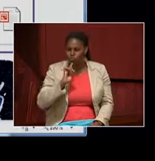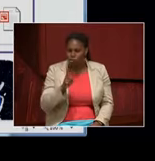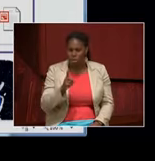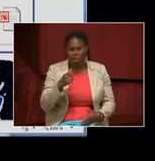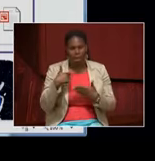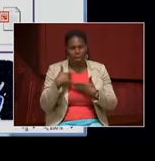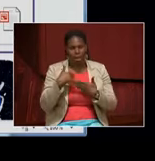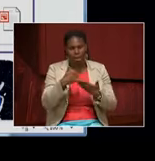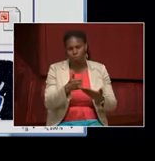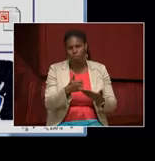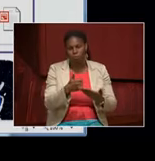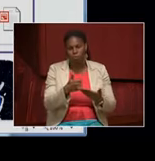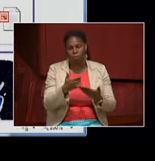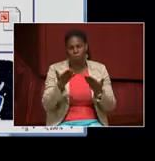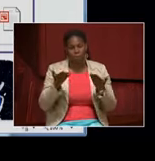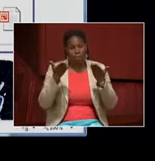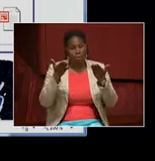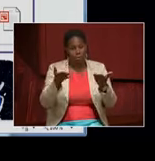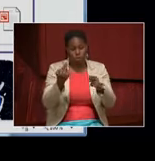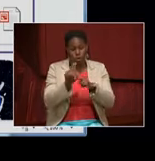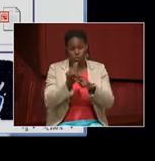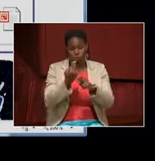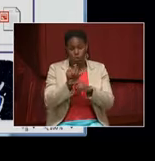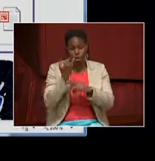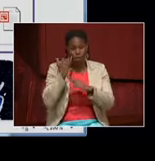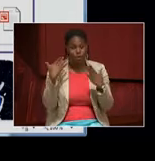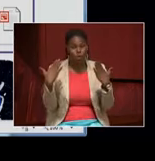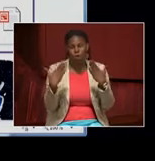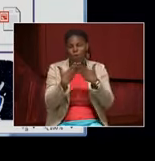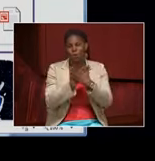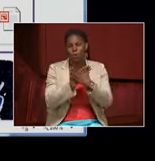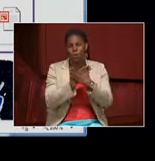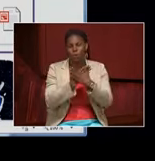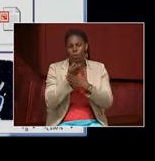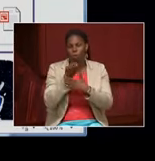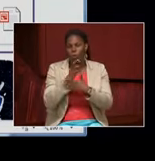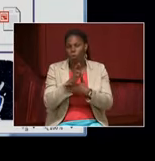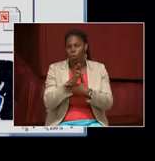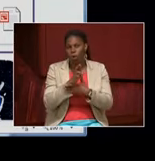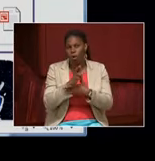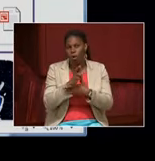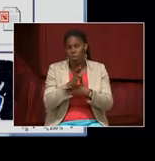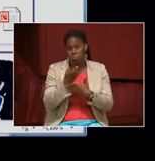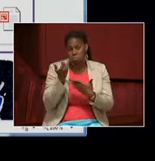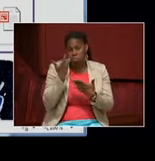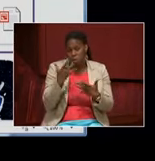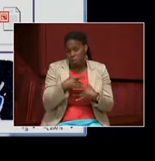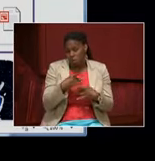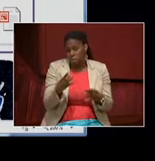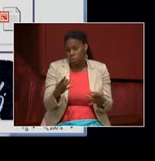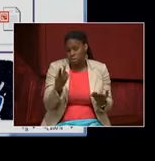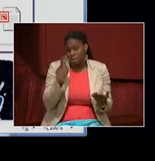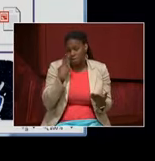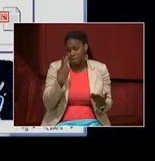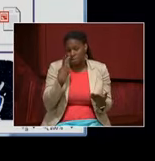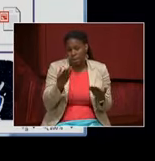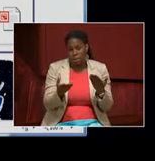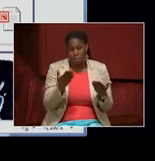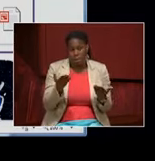So I would suggest that you use that if you are brand new or just interested in seeing. We might have